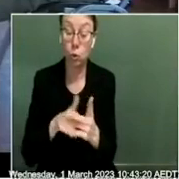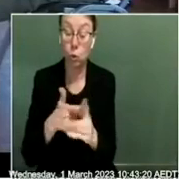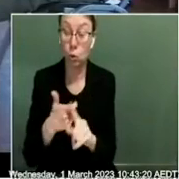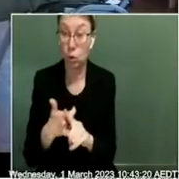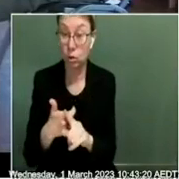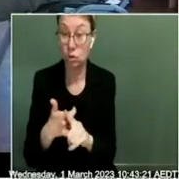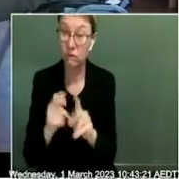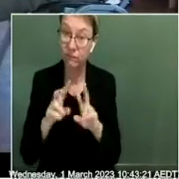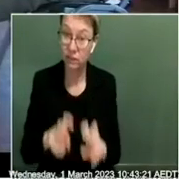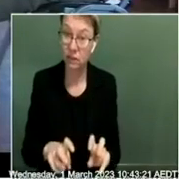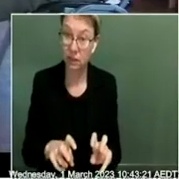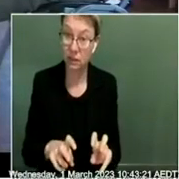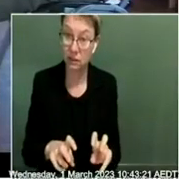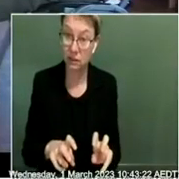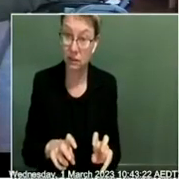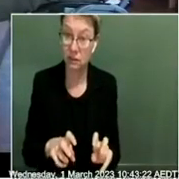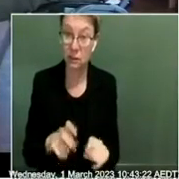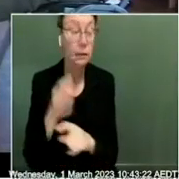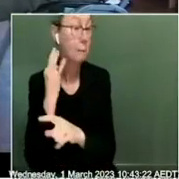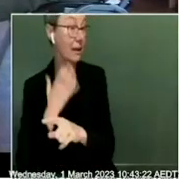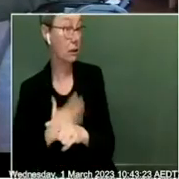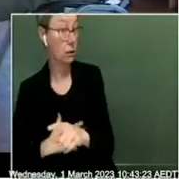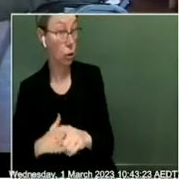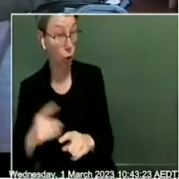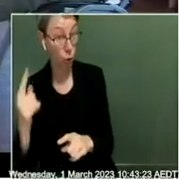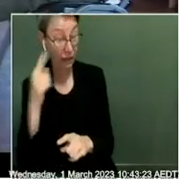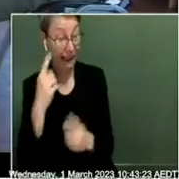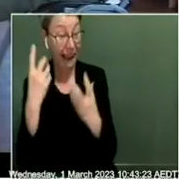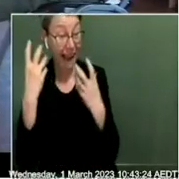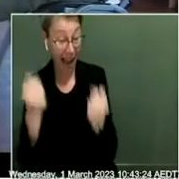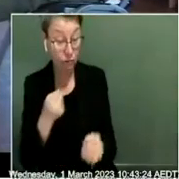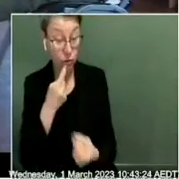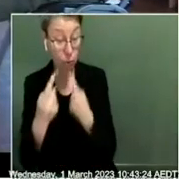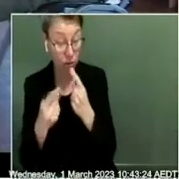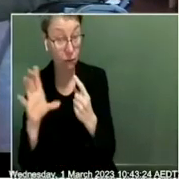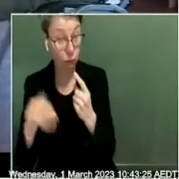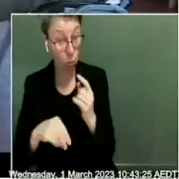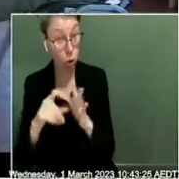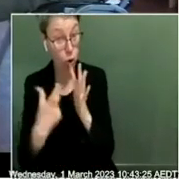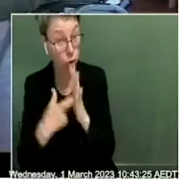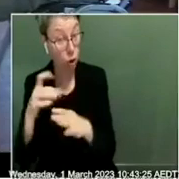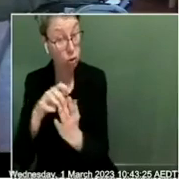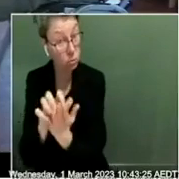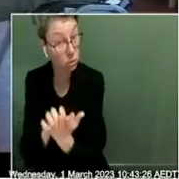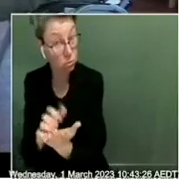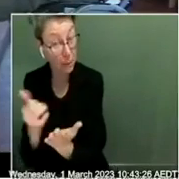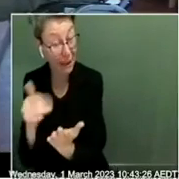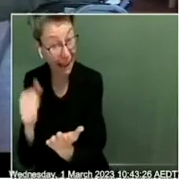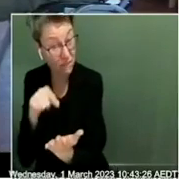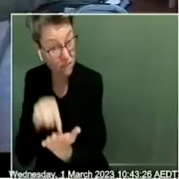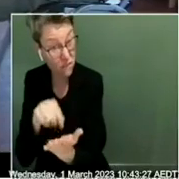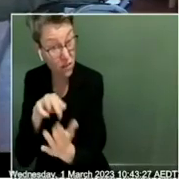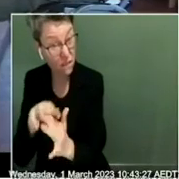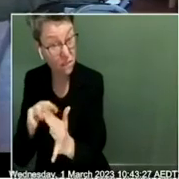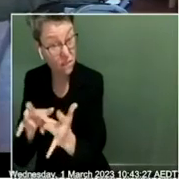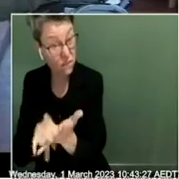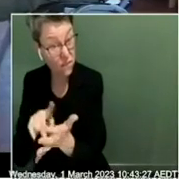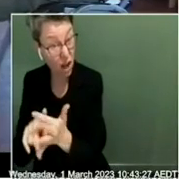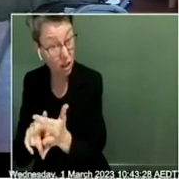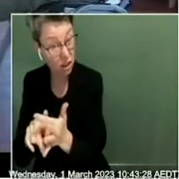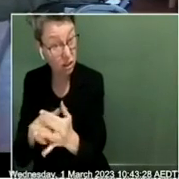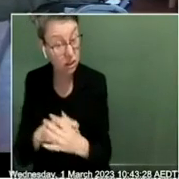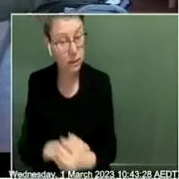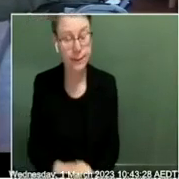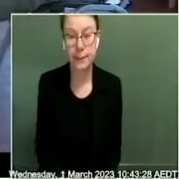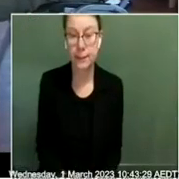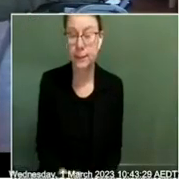records somewhere? We don't know, Maggie. You know, we Commissioner, we would think that they would